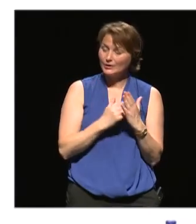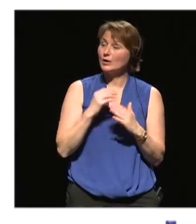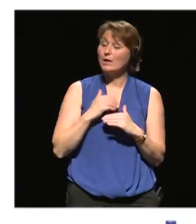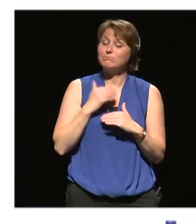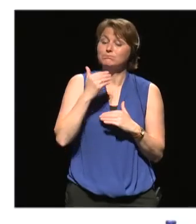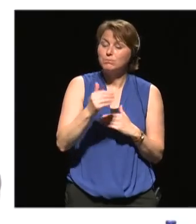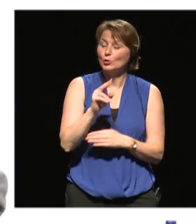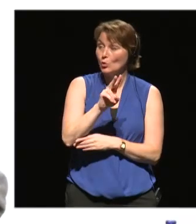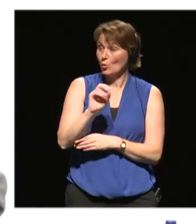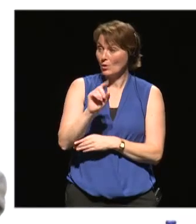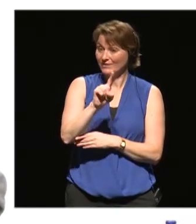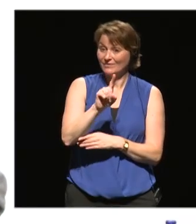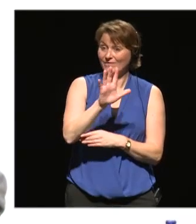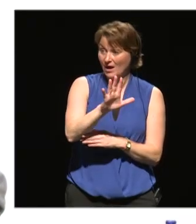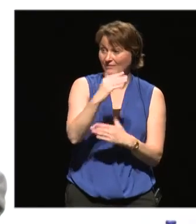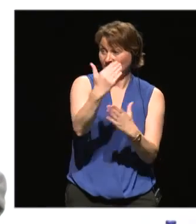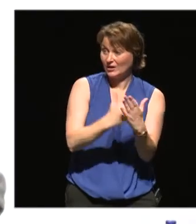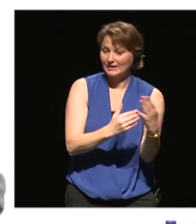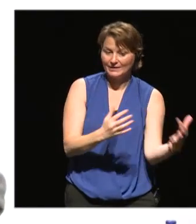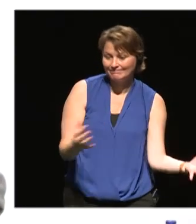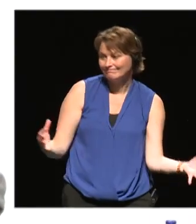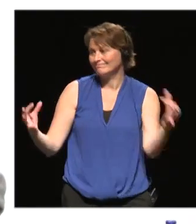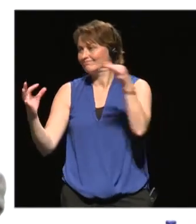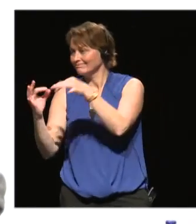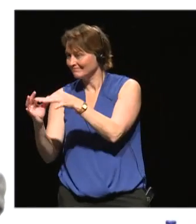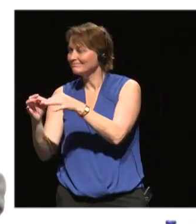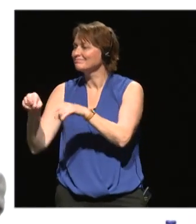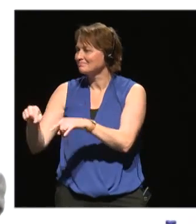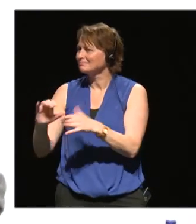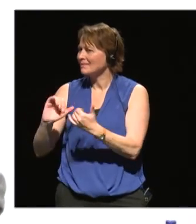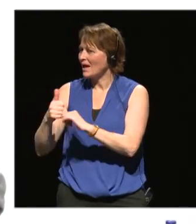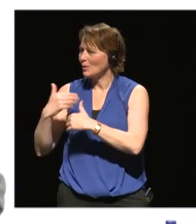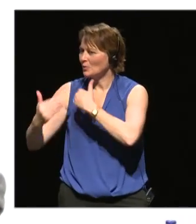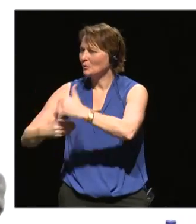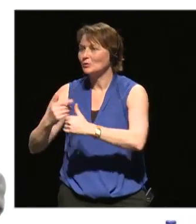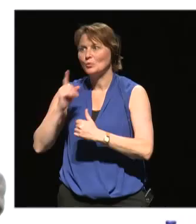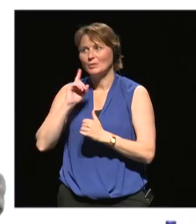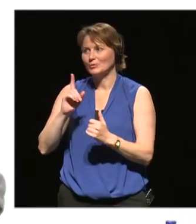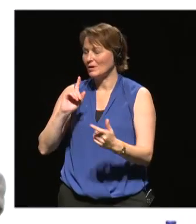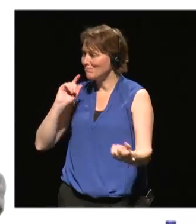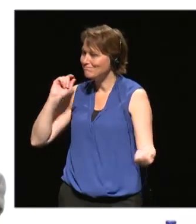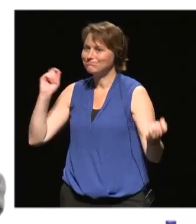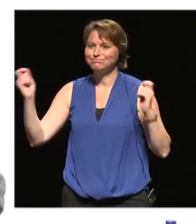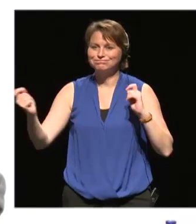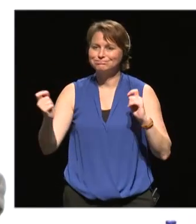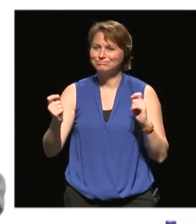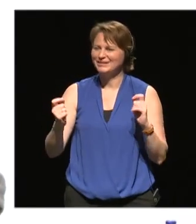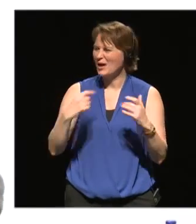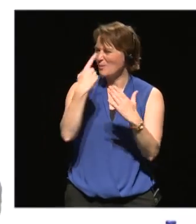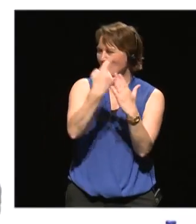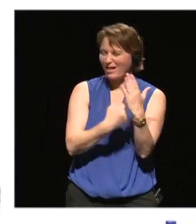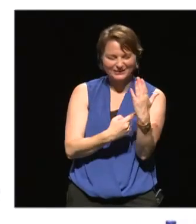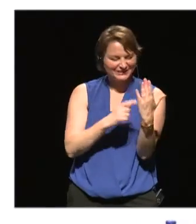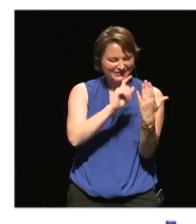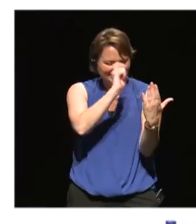which will be a real revolution in the design of development policies. It will be a